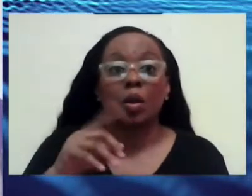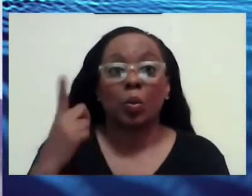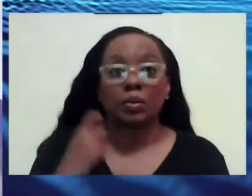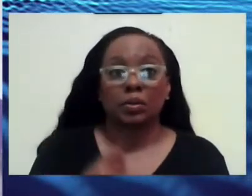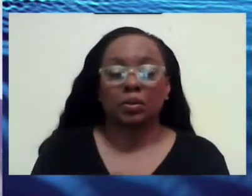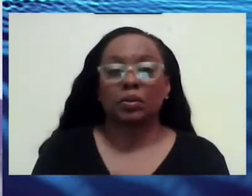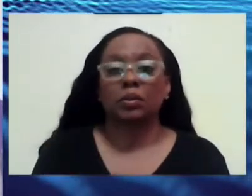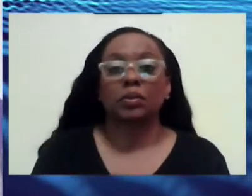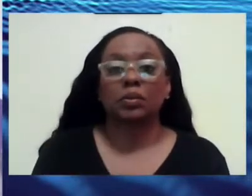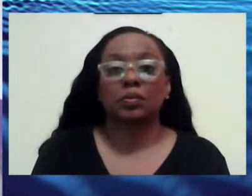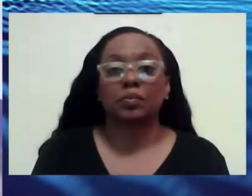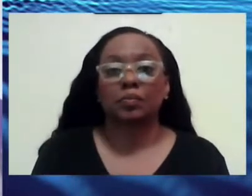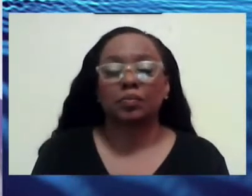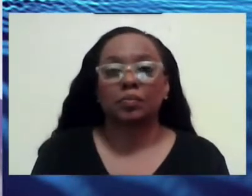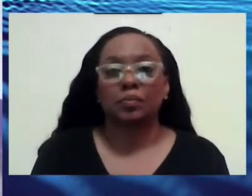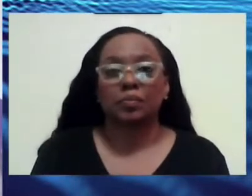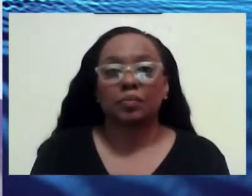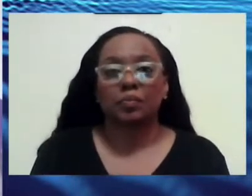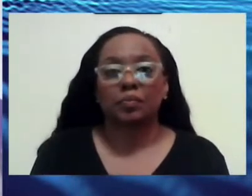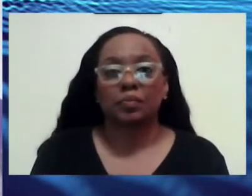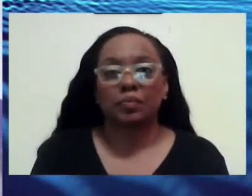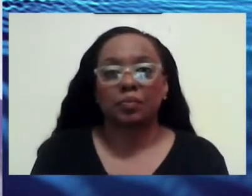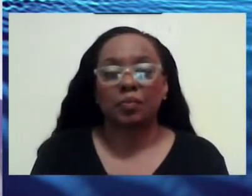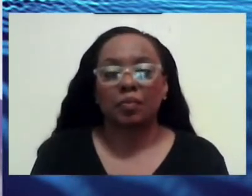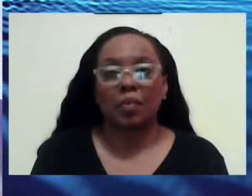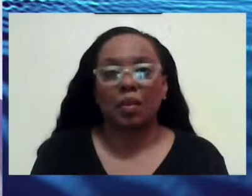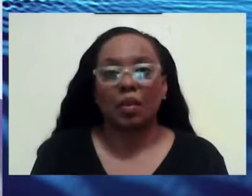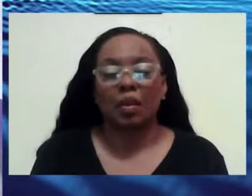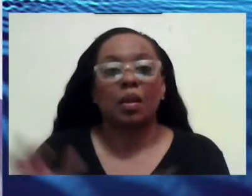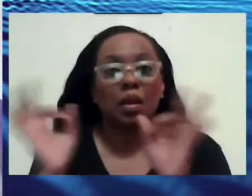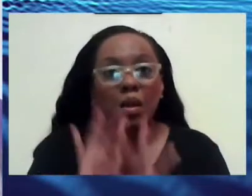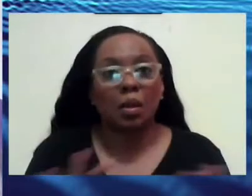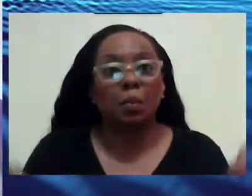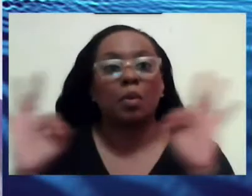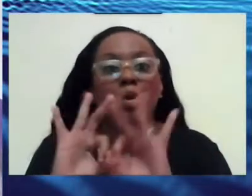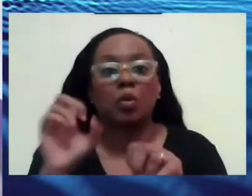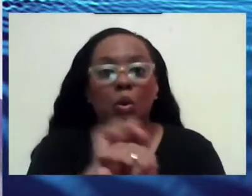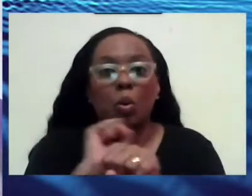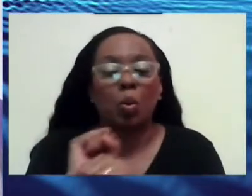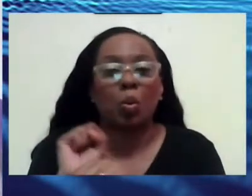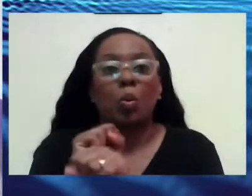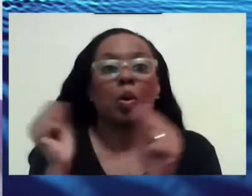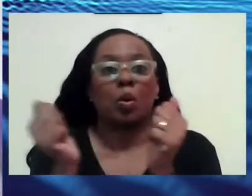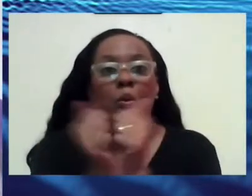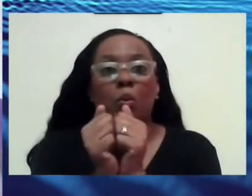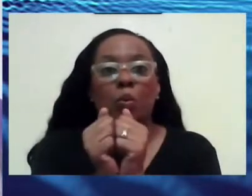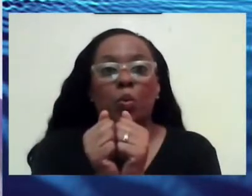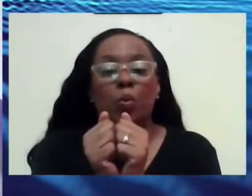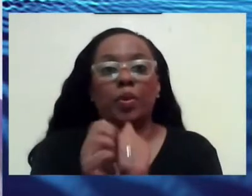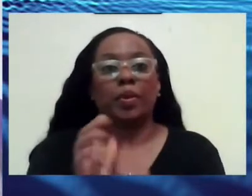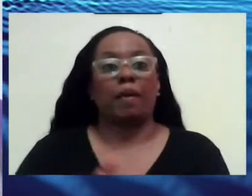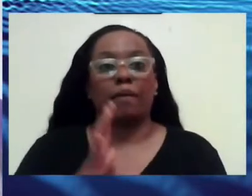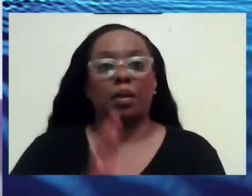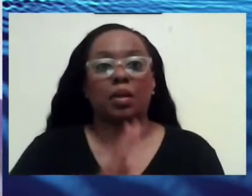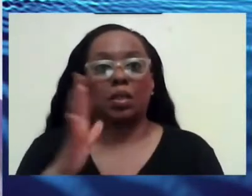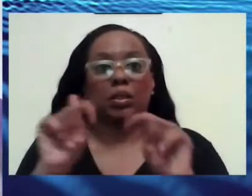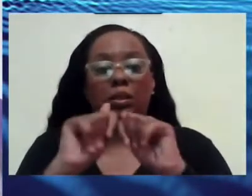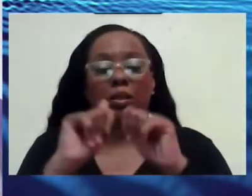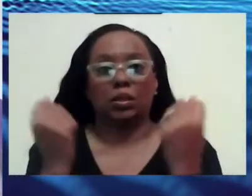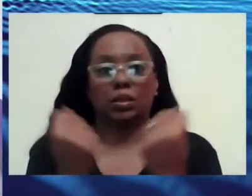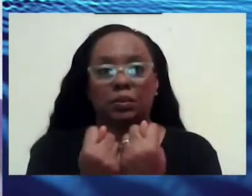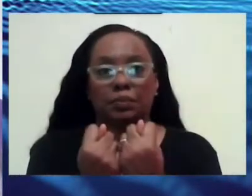the importance of the centralized coordination. At this time, consignments